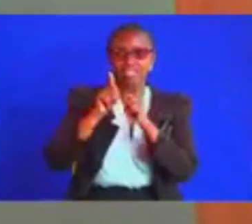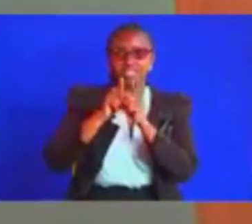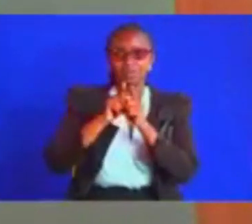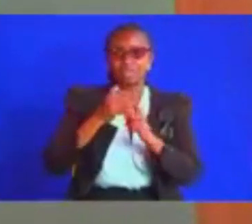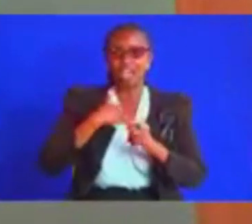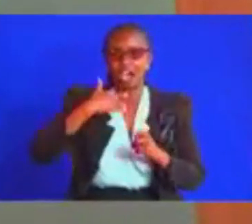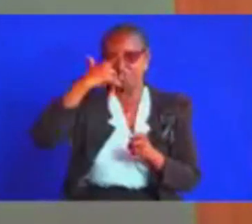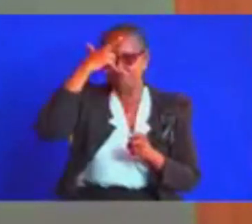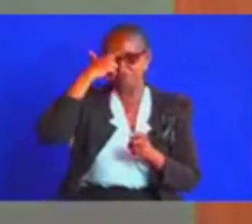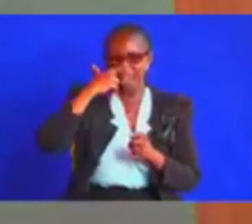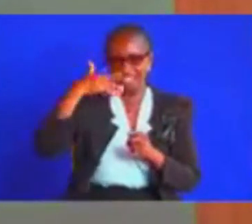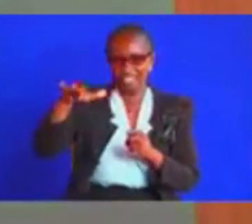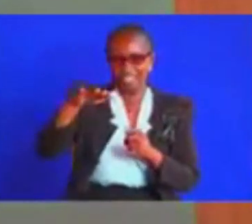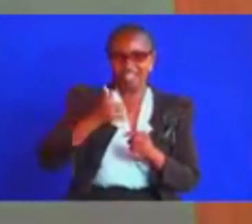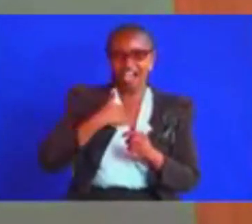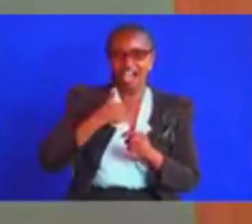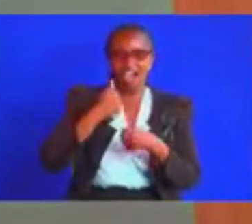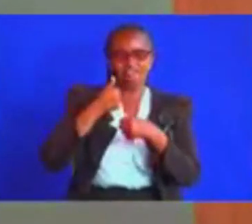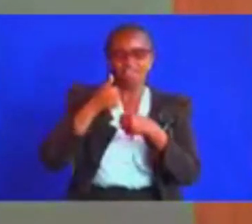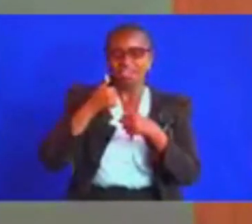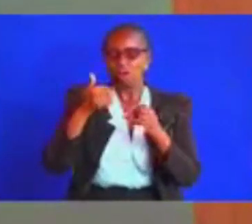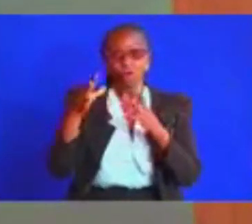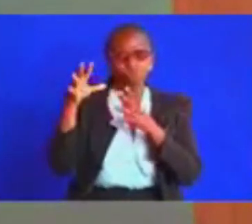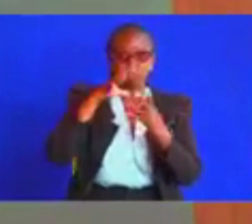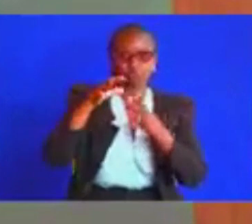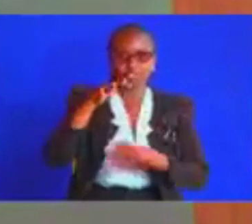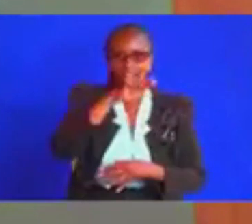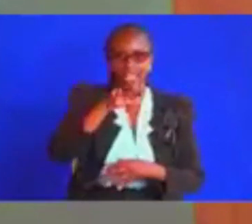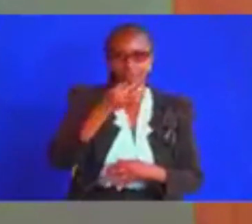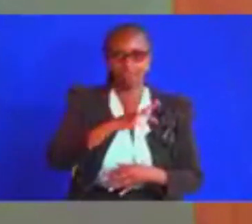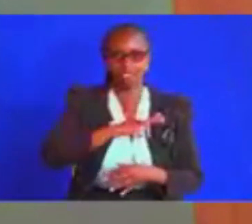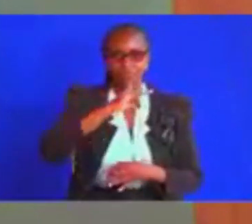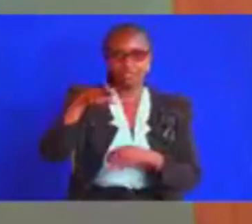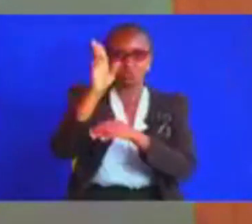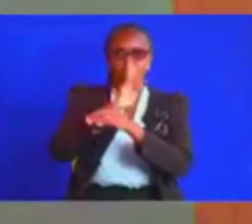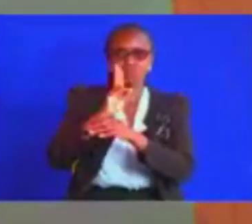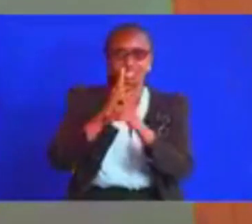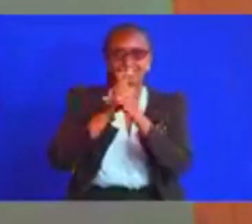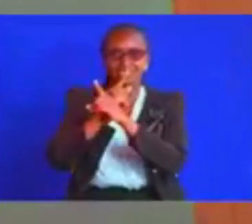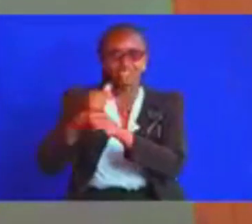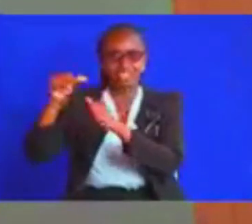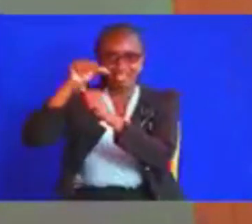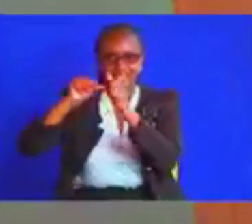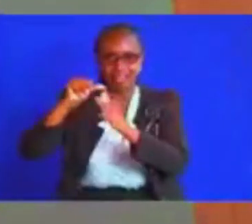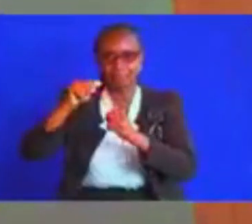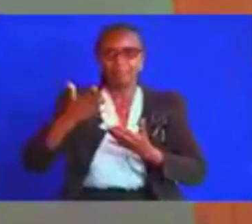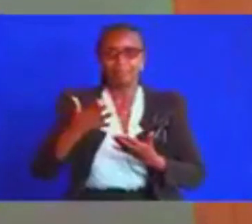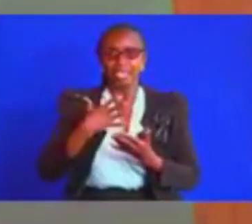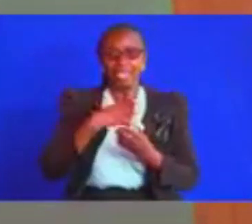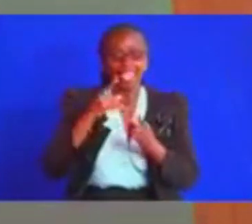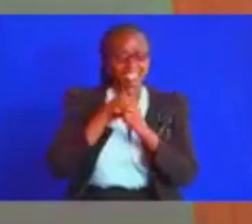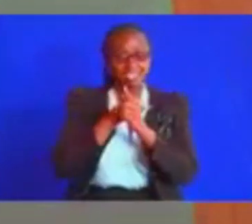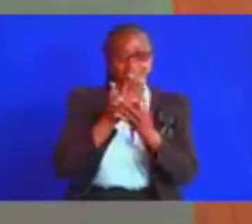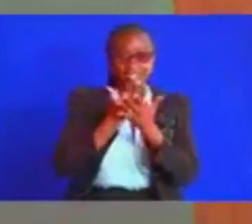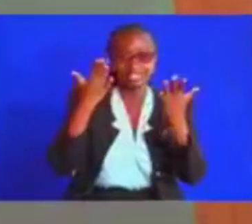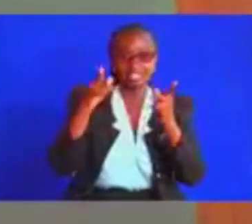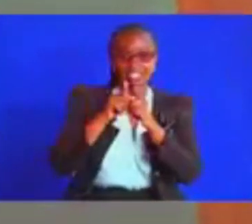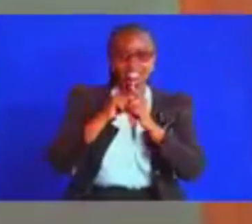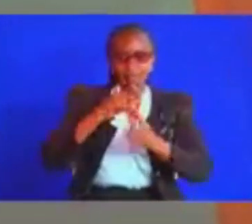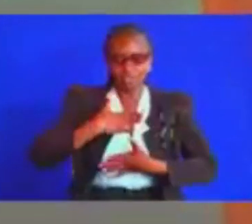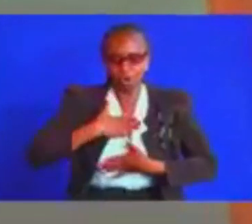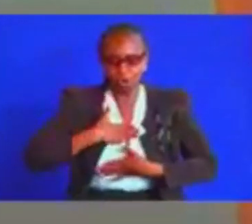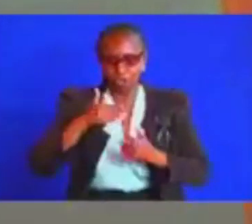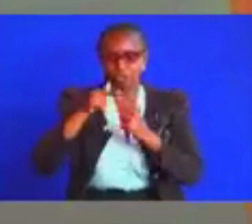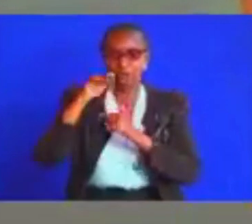blind pursuit have explored the realm of the spirit using different routes and different vehicles. And in honor to their